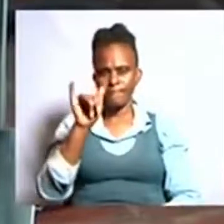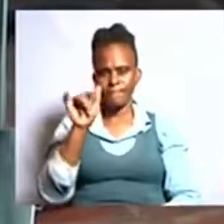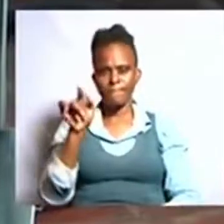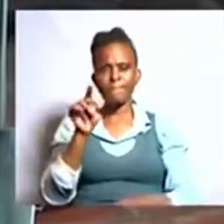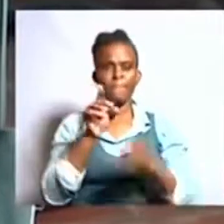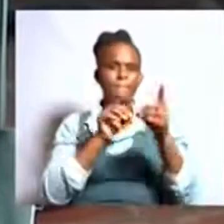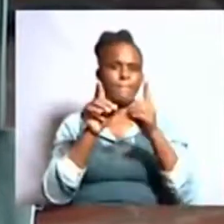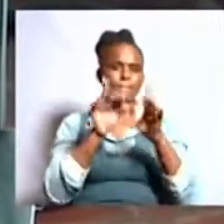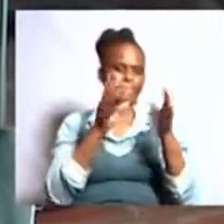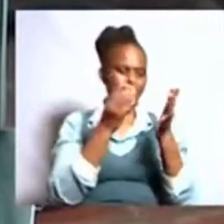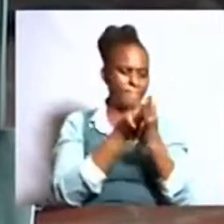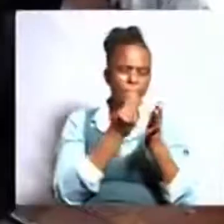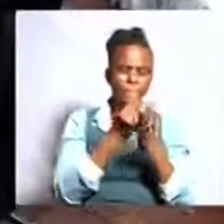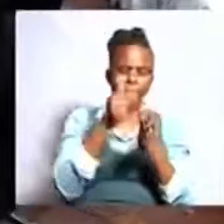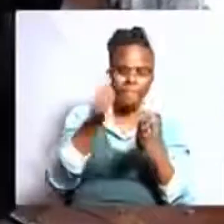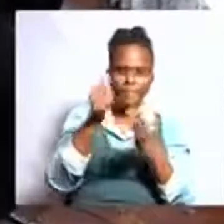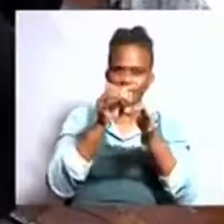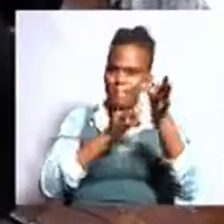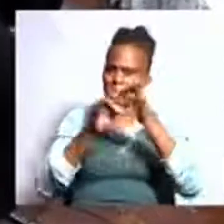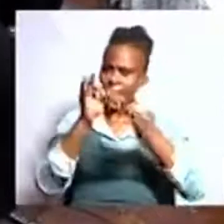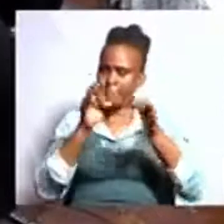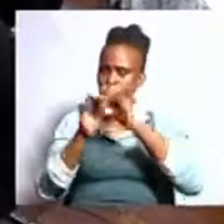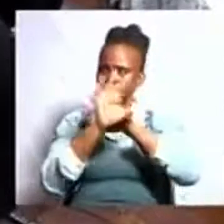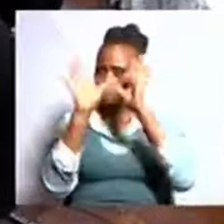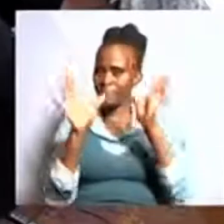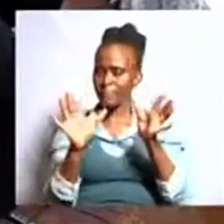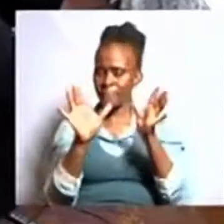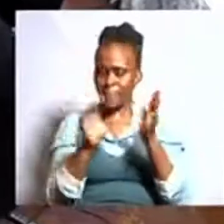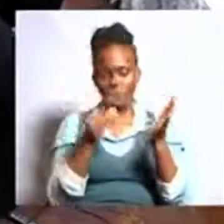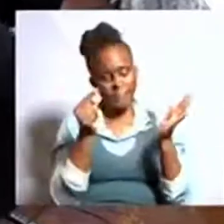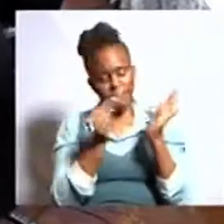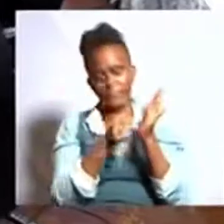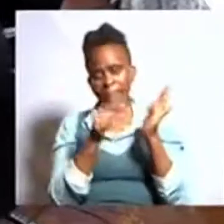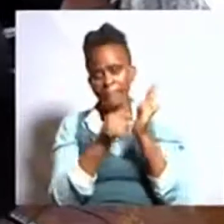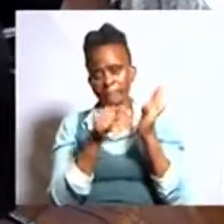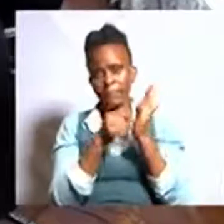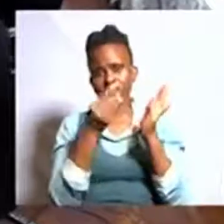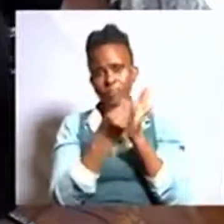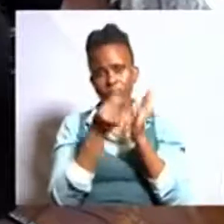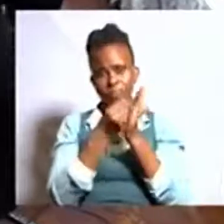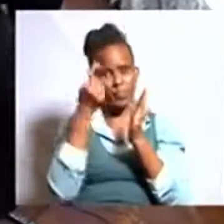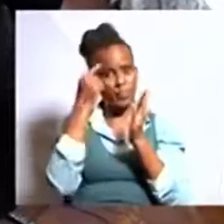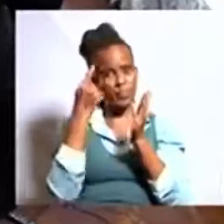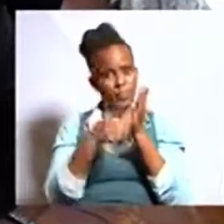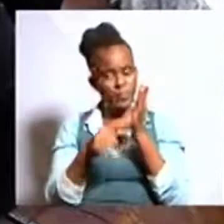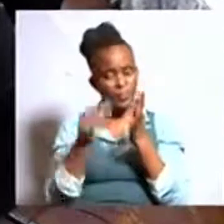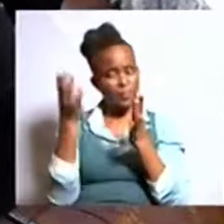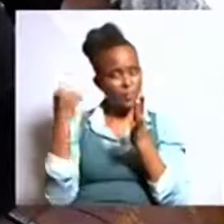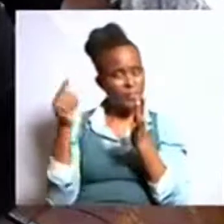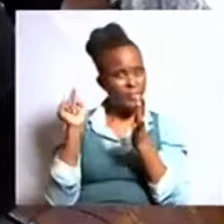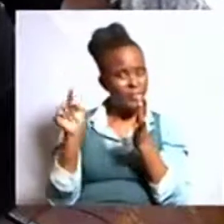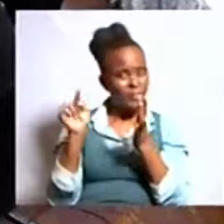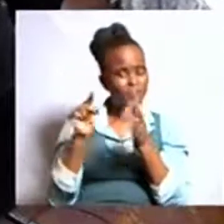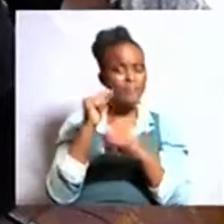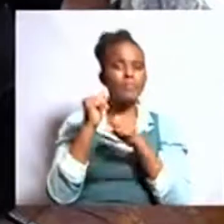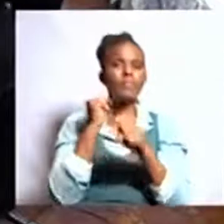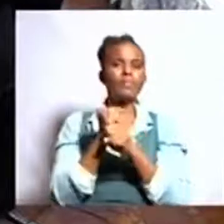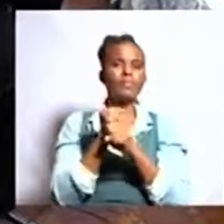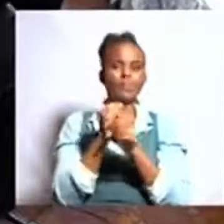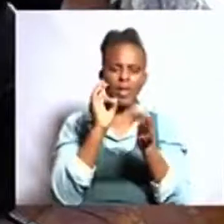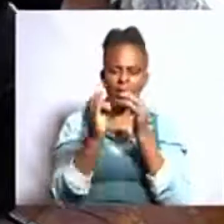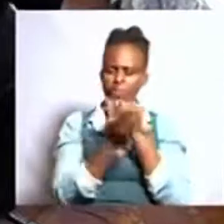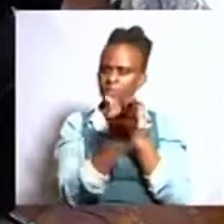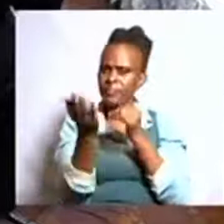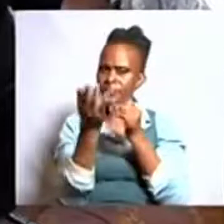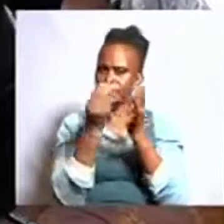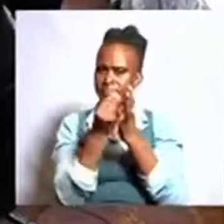Director Finance, could you just guide us? These were monies meant for that particular year, isn't it? And if these monies